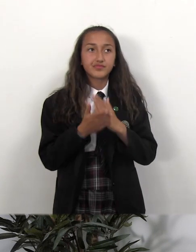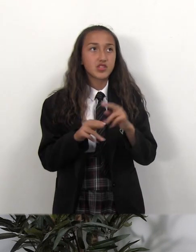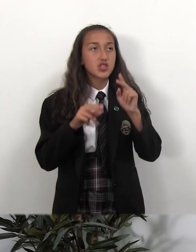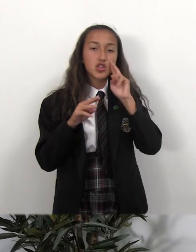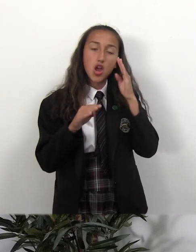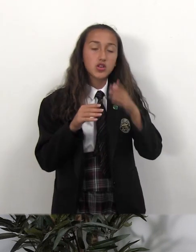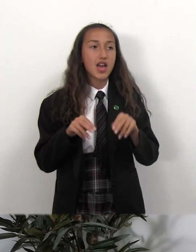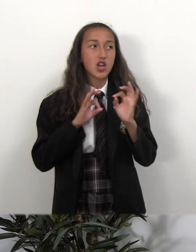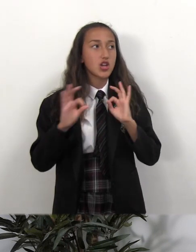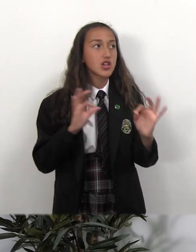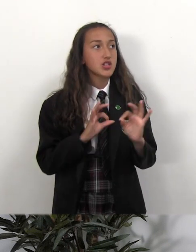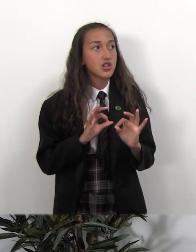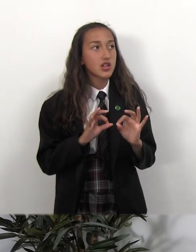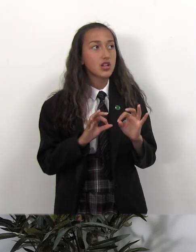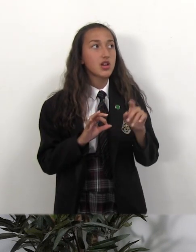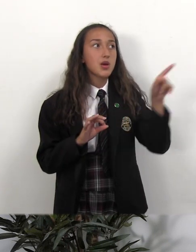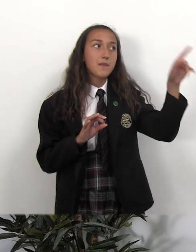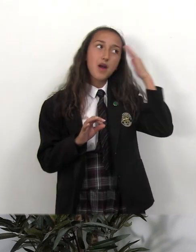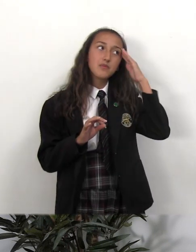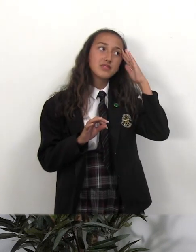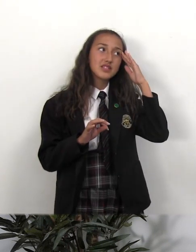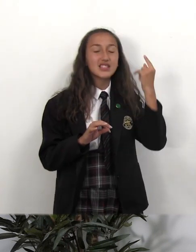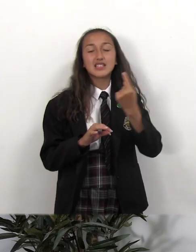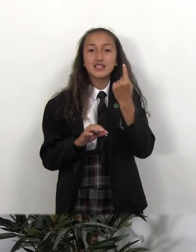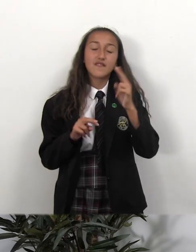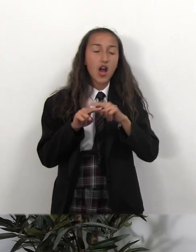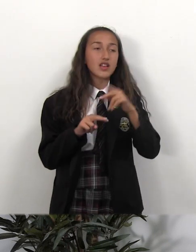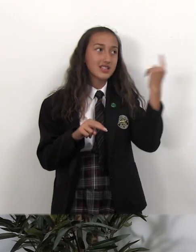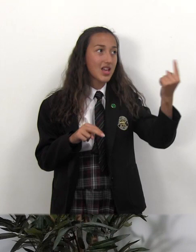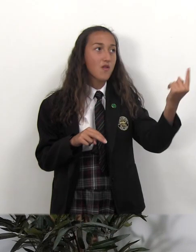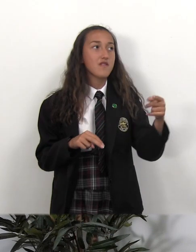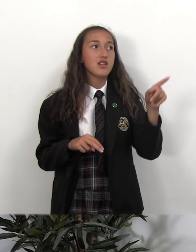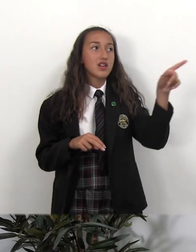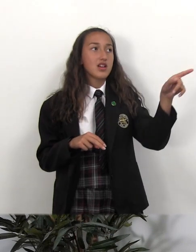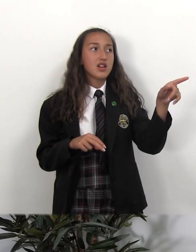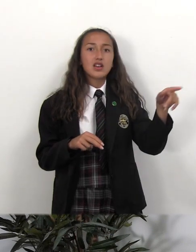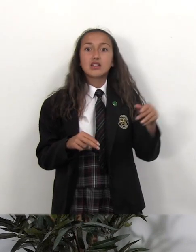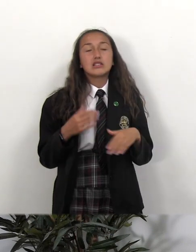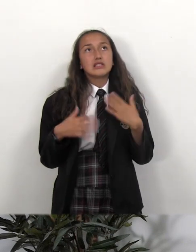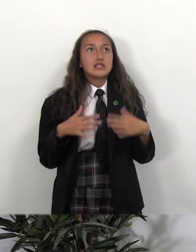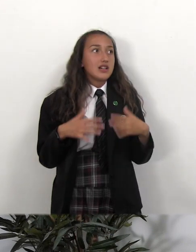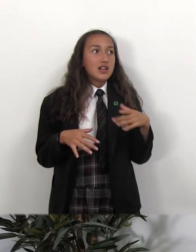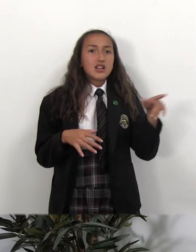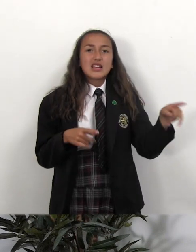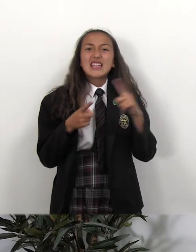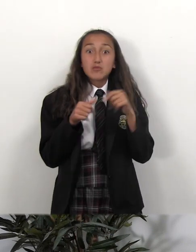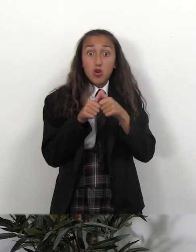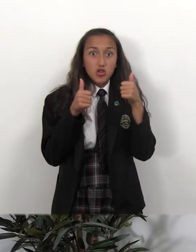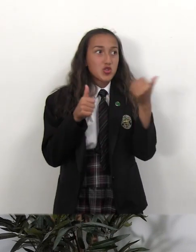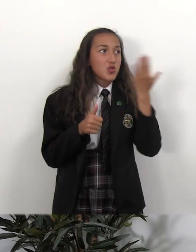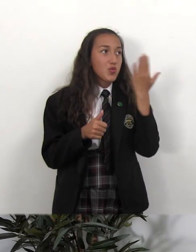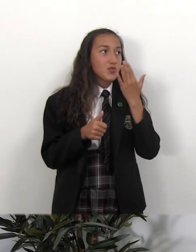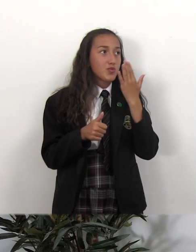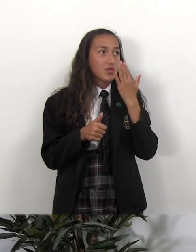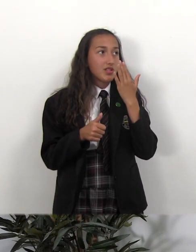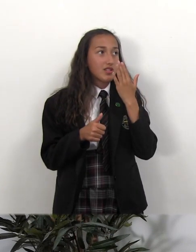child's education. As a parent myself, I know how daunting this task can be. The good news is that Eastbourne is full of good schools,